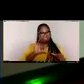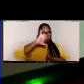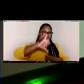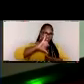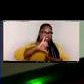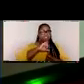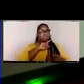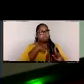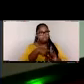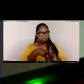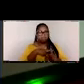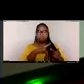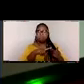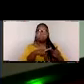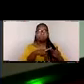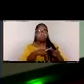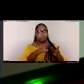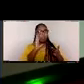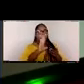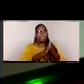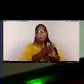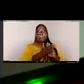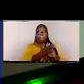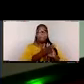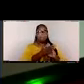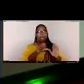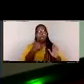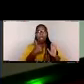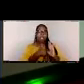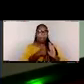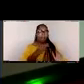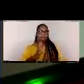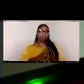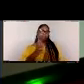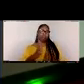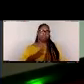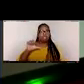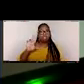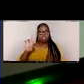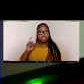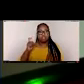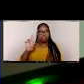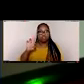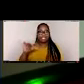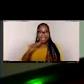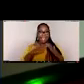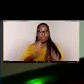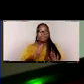that we feel that it will ultimately turn into another example of luxury housing and profits before people